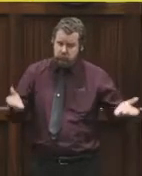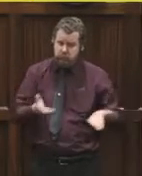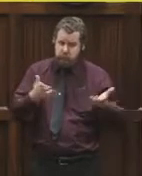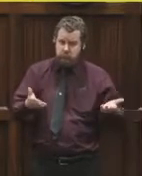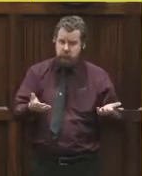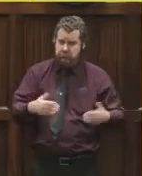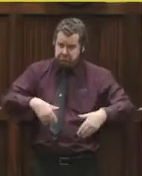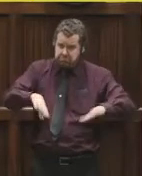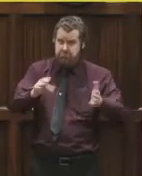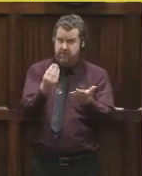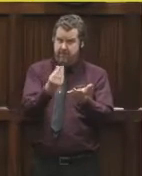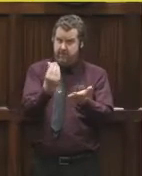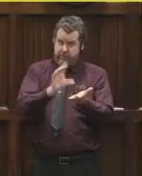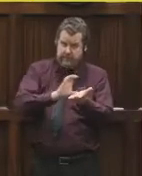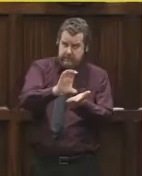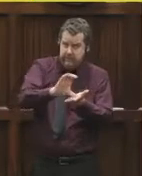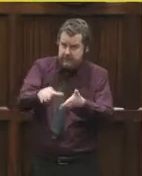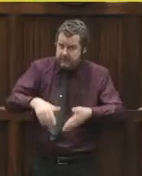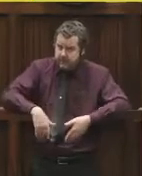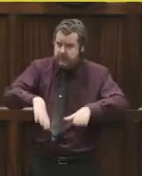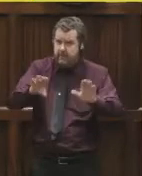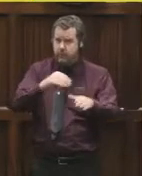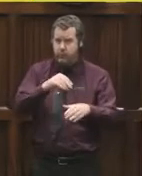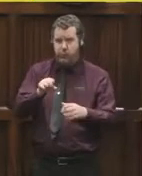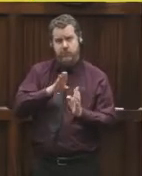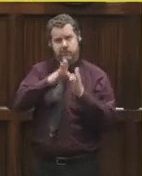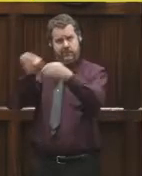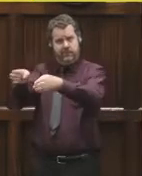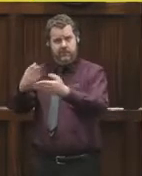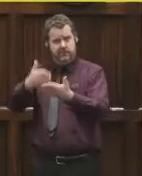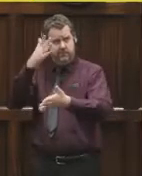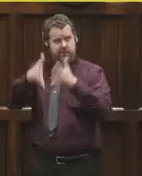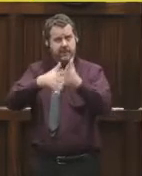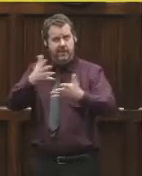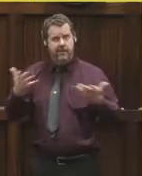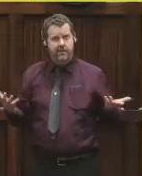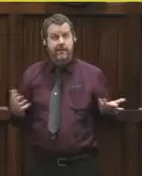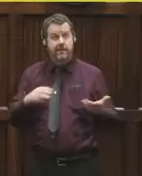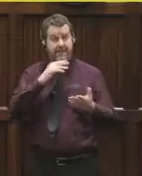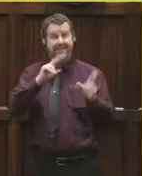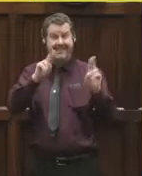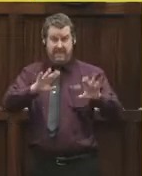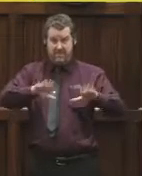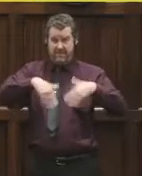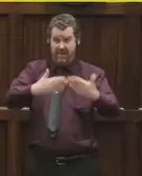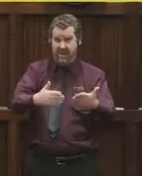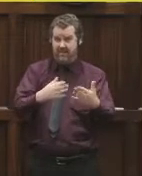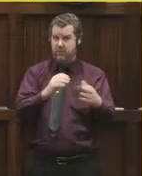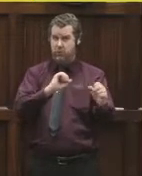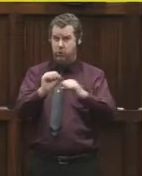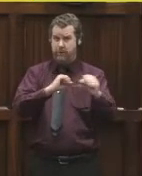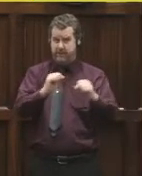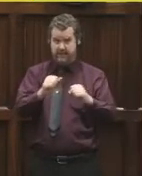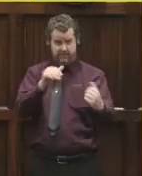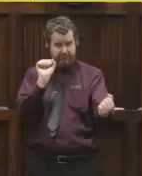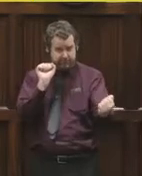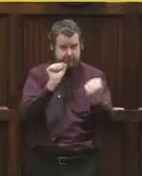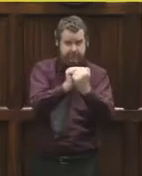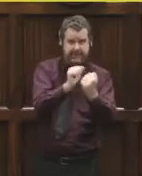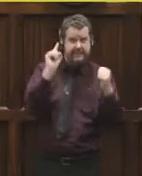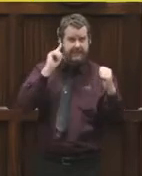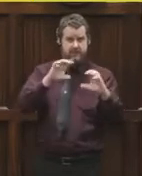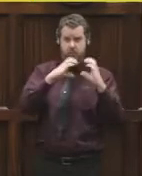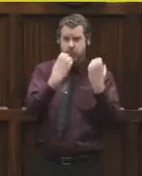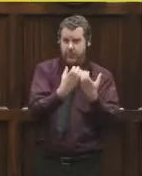and funded to take up that scheme in order that they can provide the types of services that the deaf community deserve to be